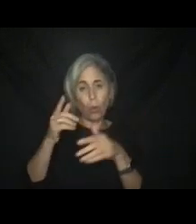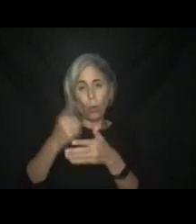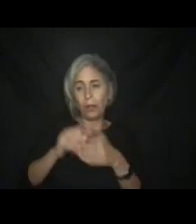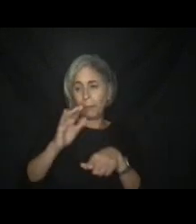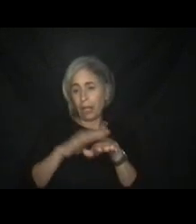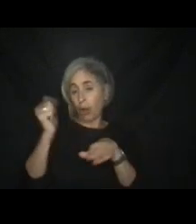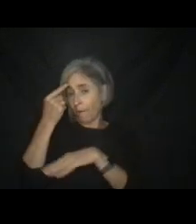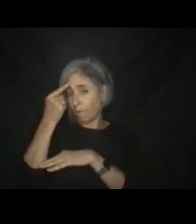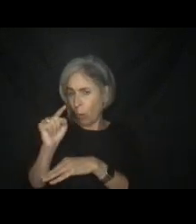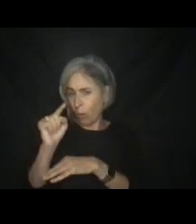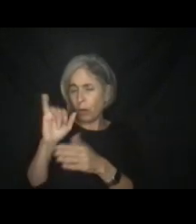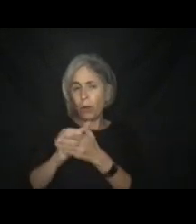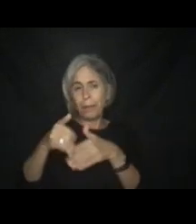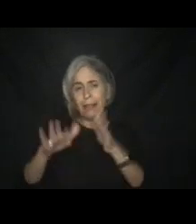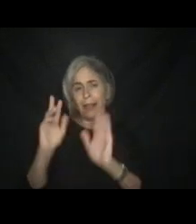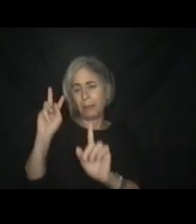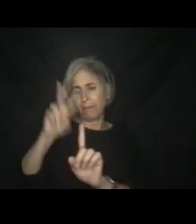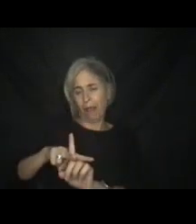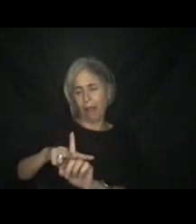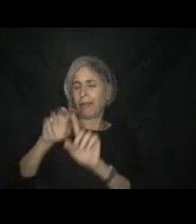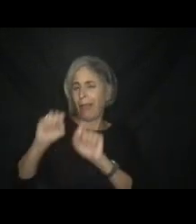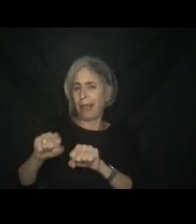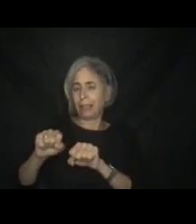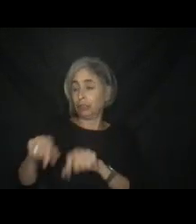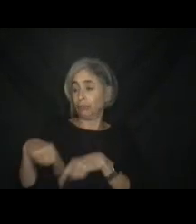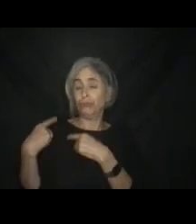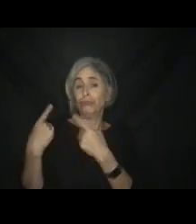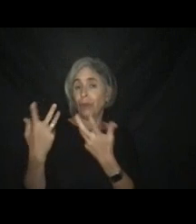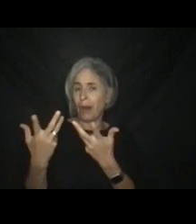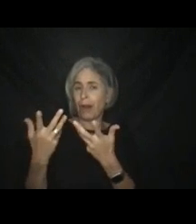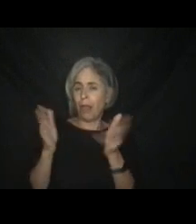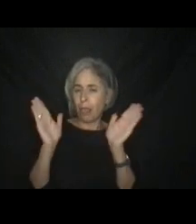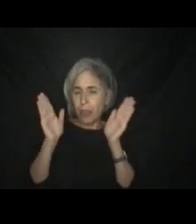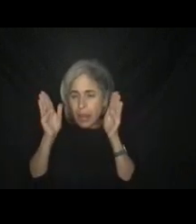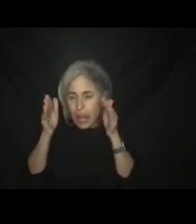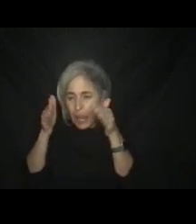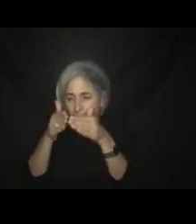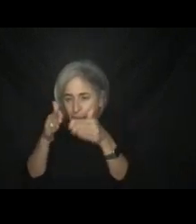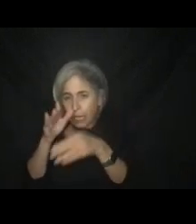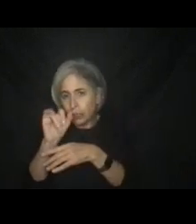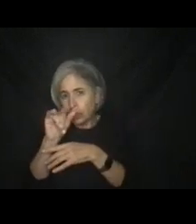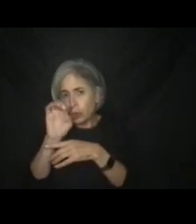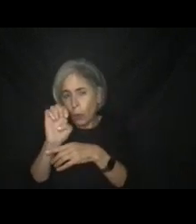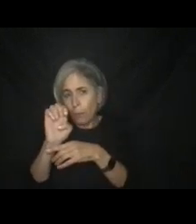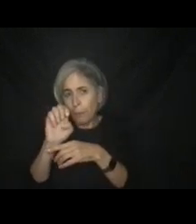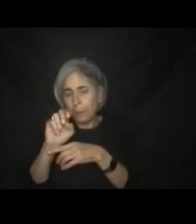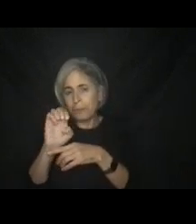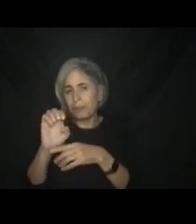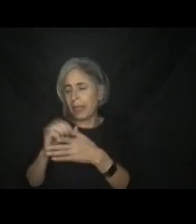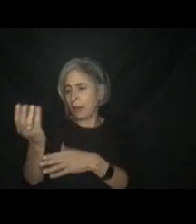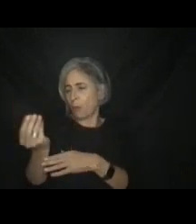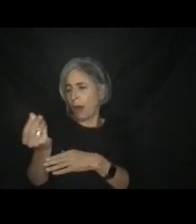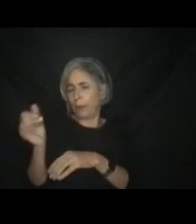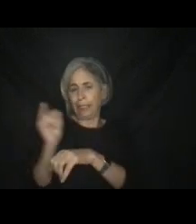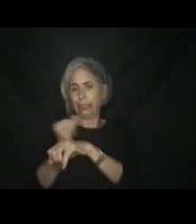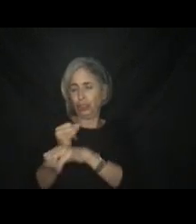called for is allowed to be filed. So far, that narrow scope for the May 23rd special session is property insurance